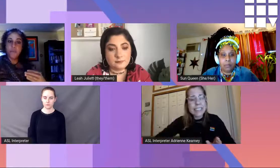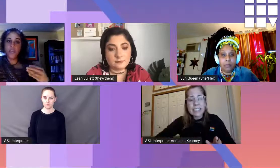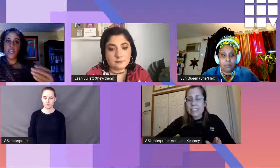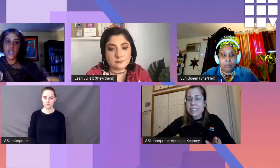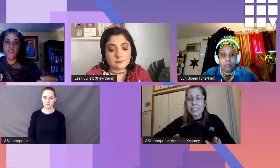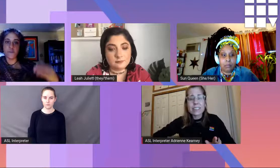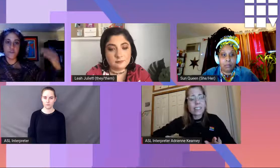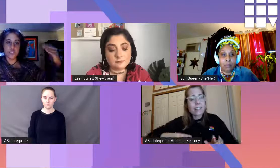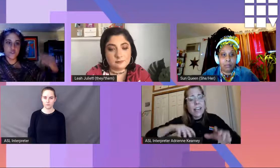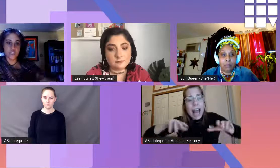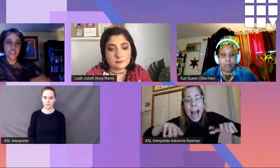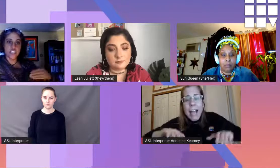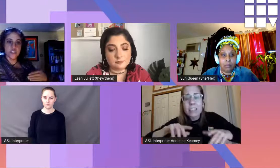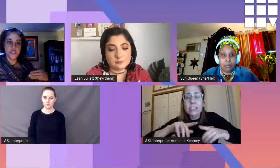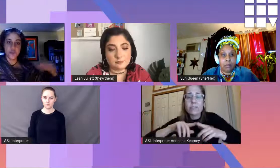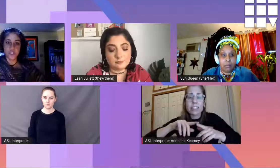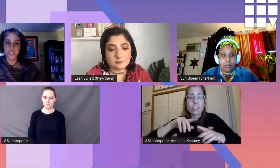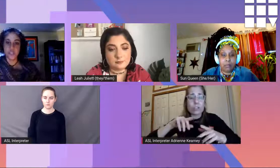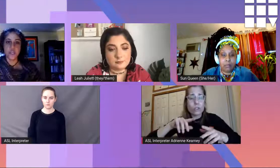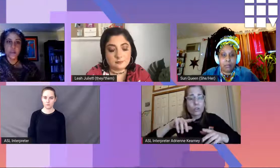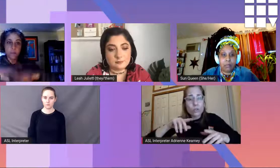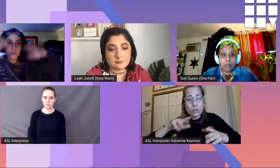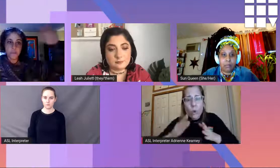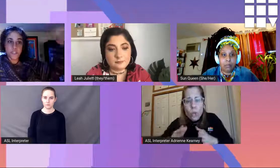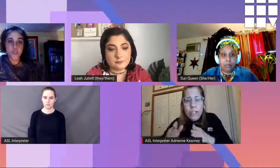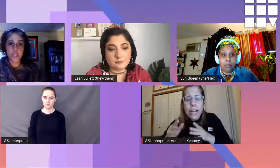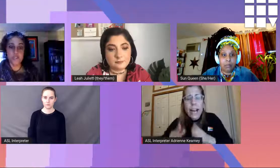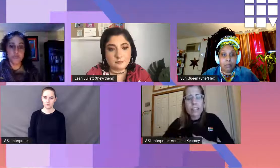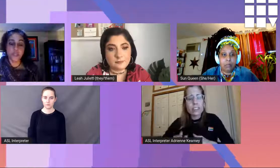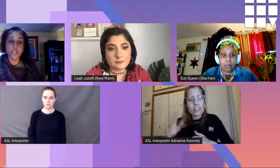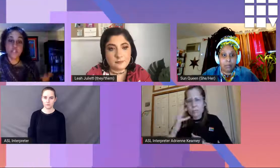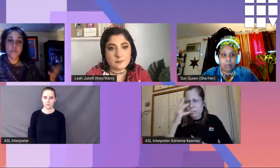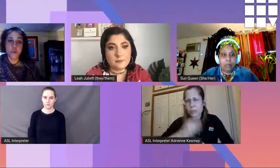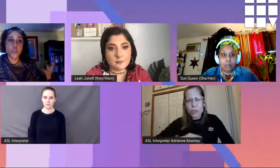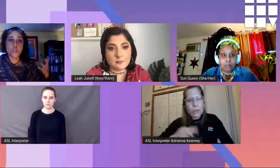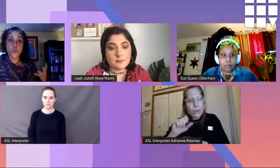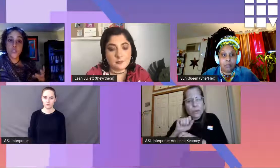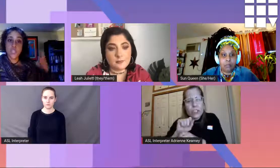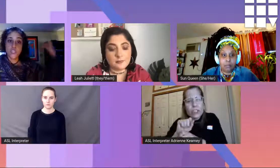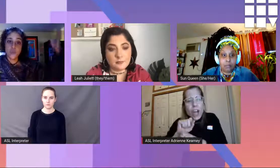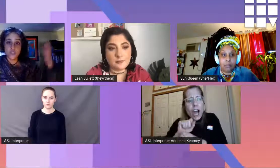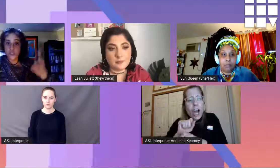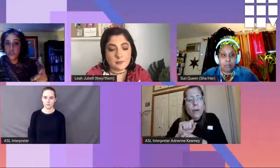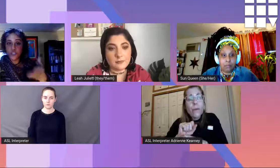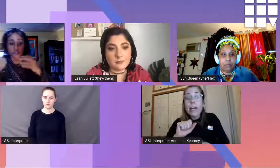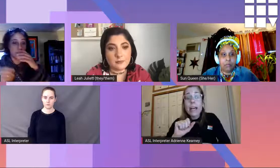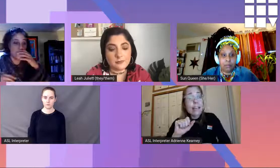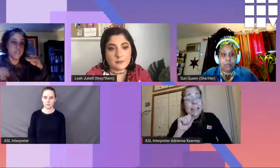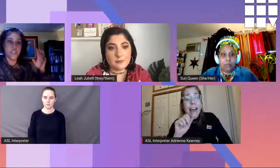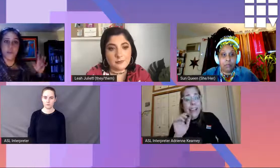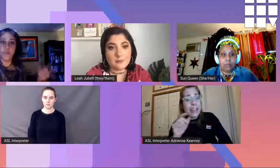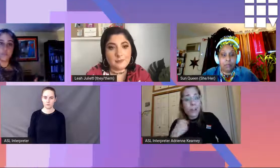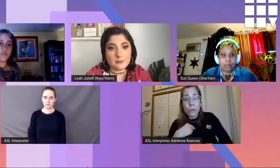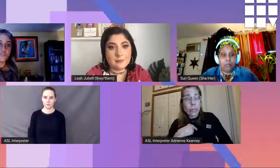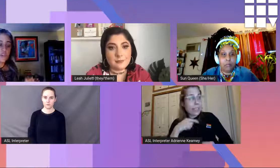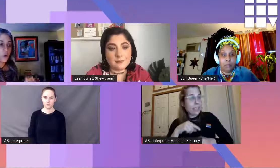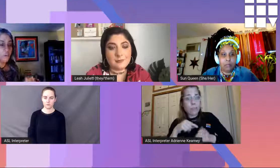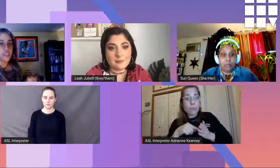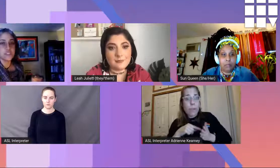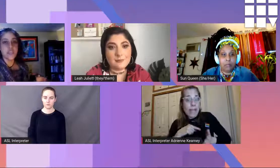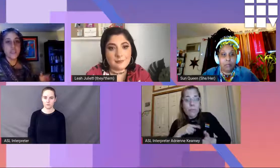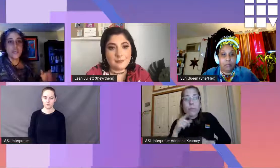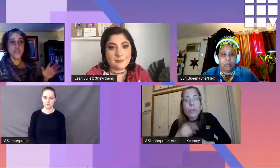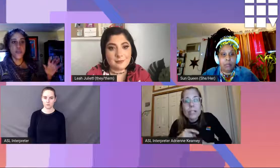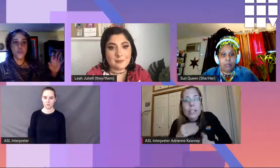we need to be paid for this transactional thing that we did, but people need to give us money to support us so that we can do this. You just laid out beautifully that